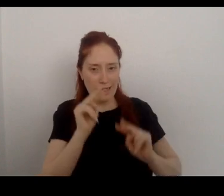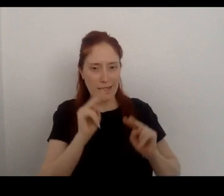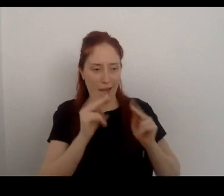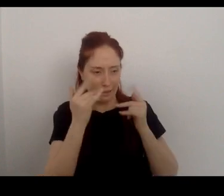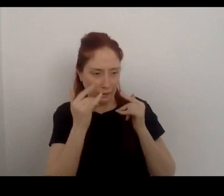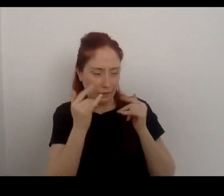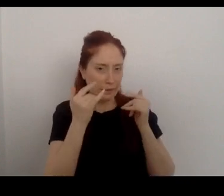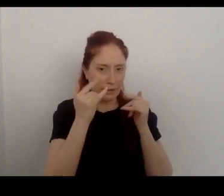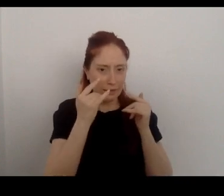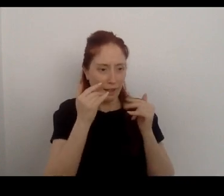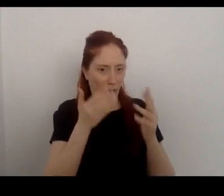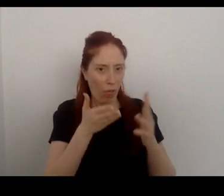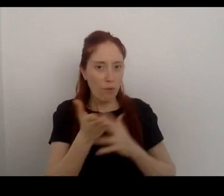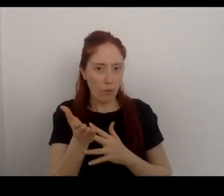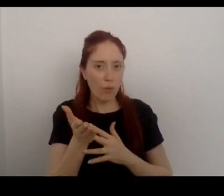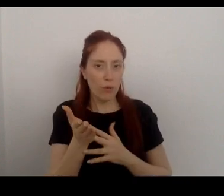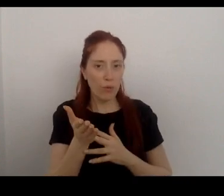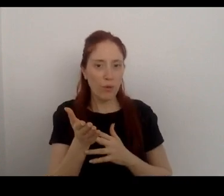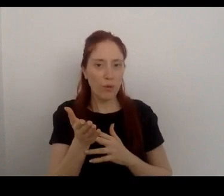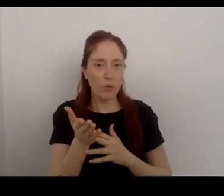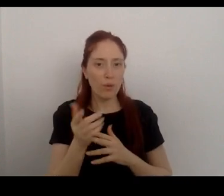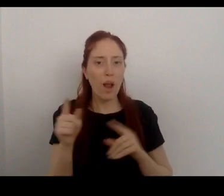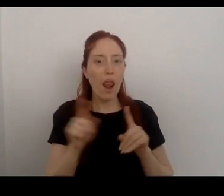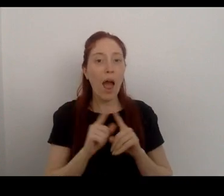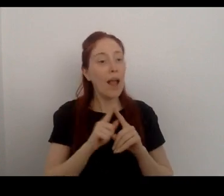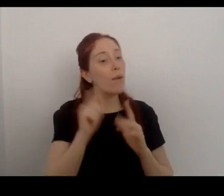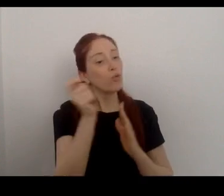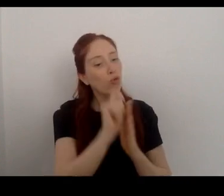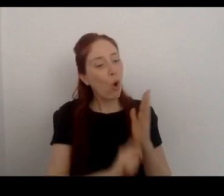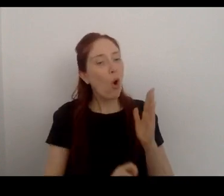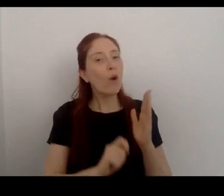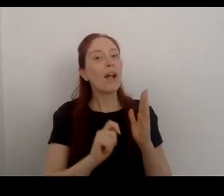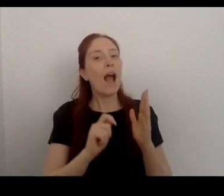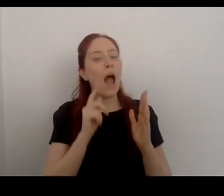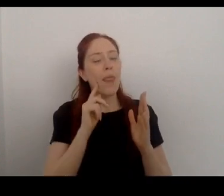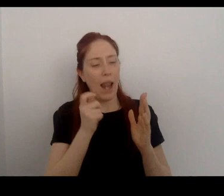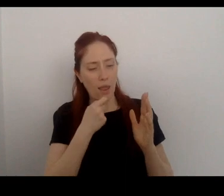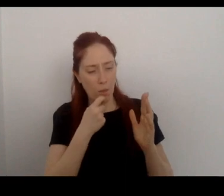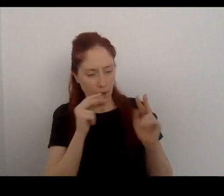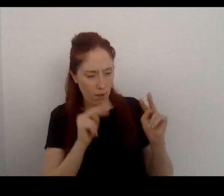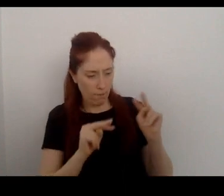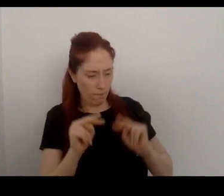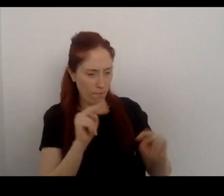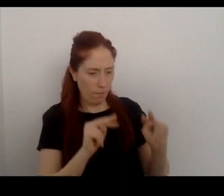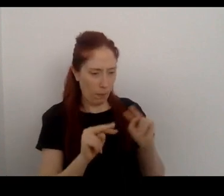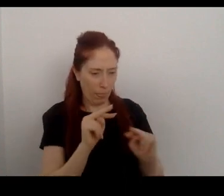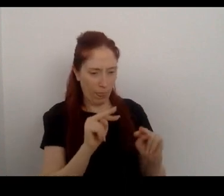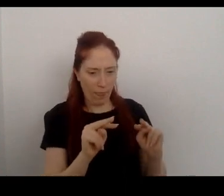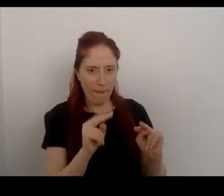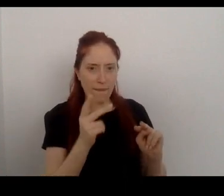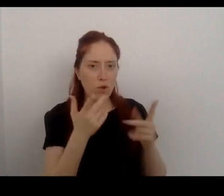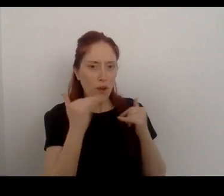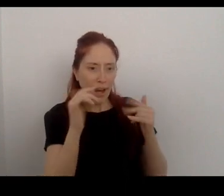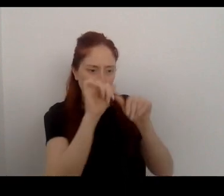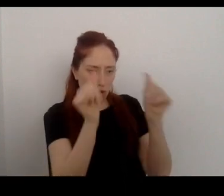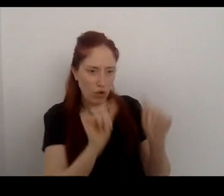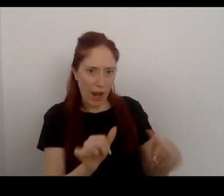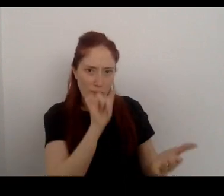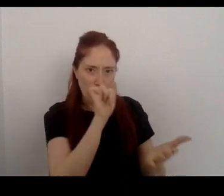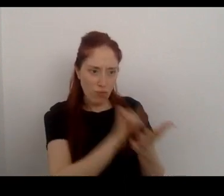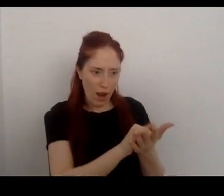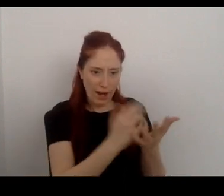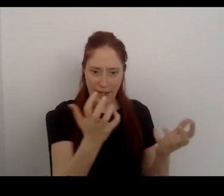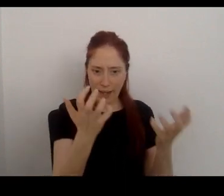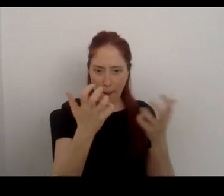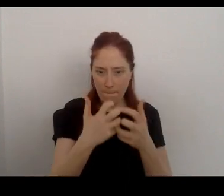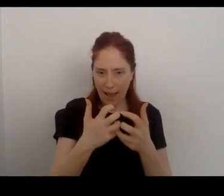I'm going, sort of looking at the relationships of each shape in relation to each